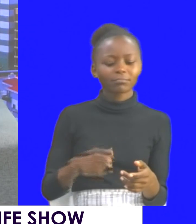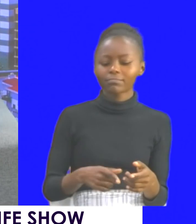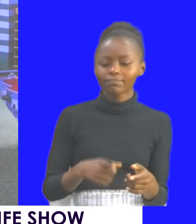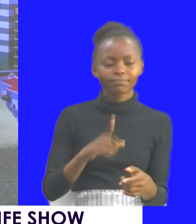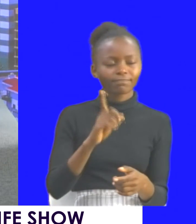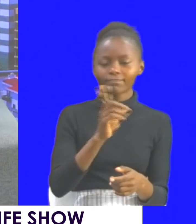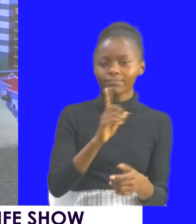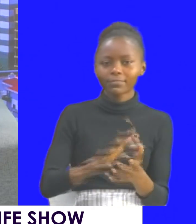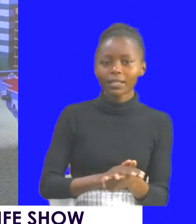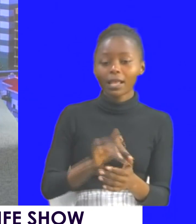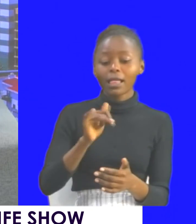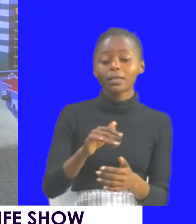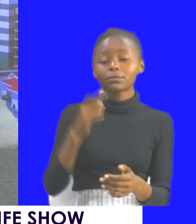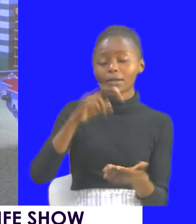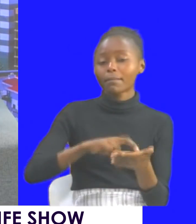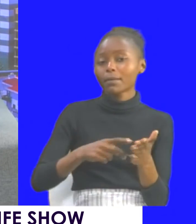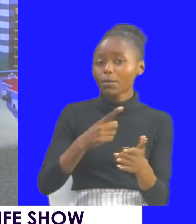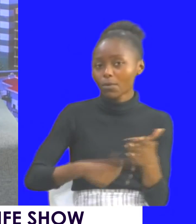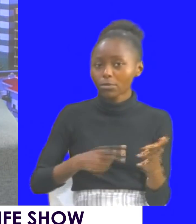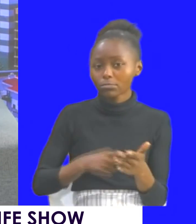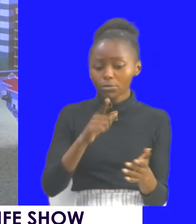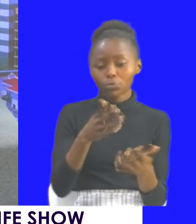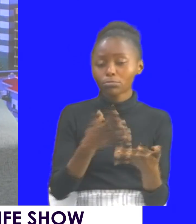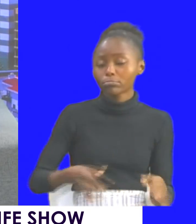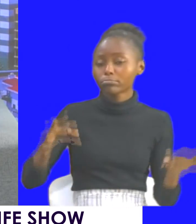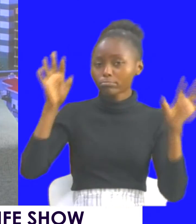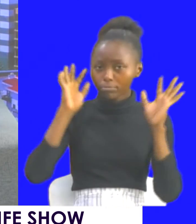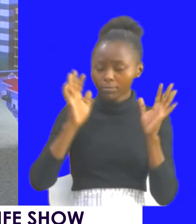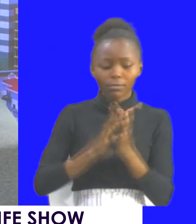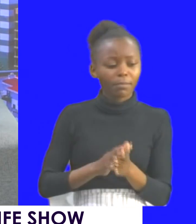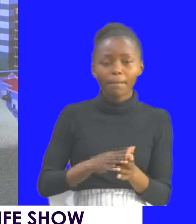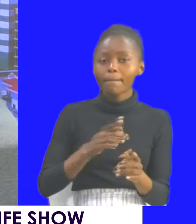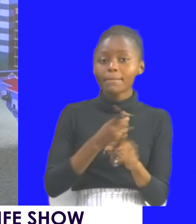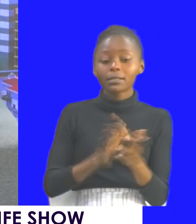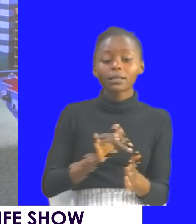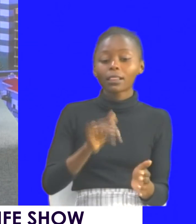mean you despair. That is just a signal to you to do something.